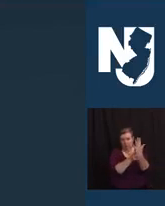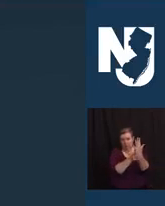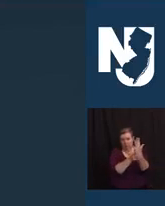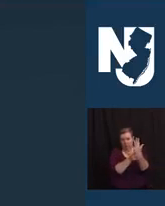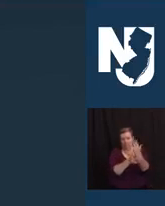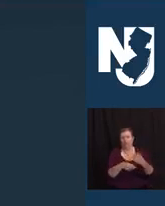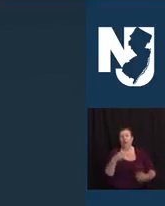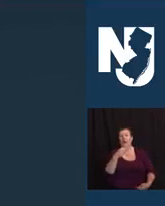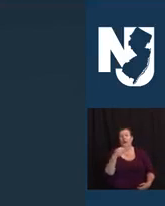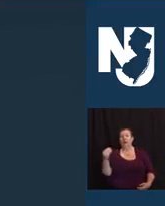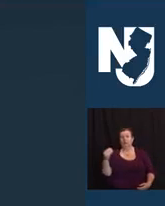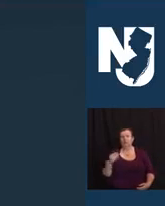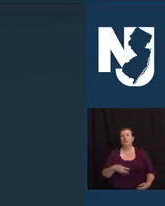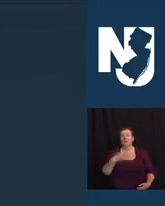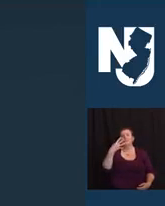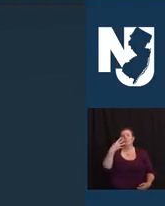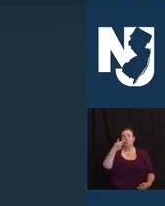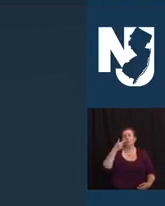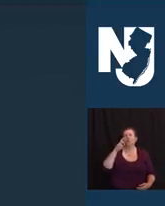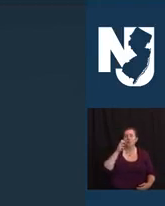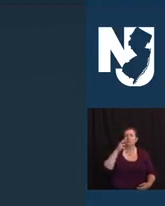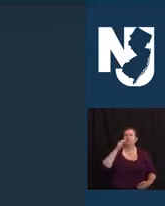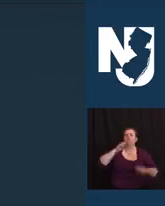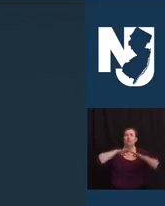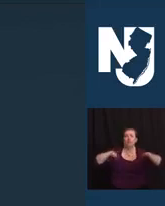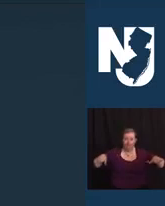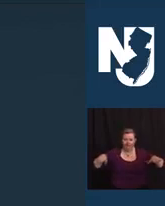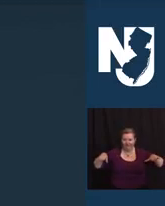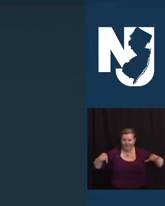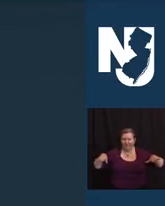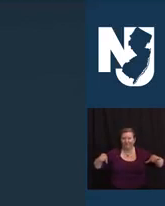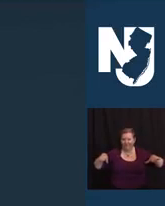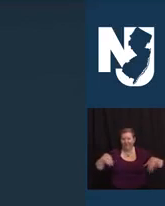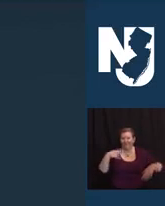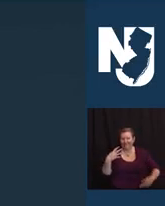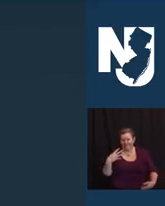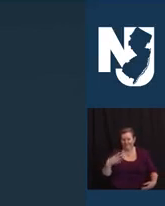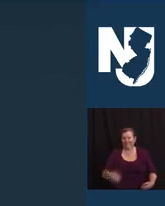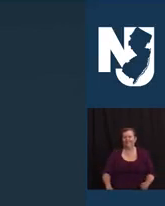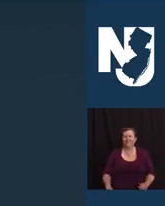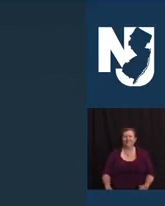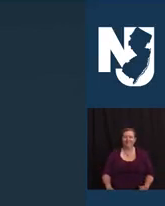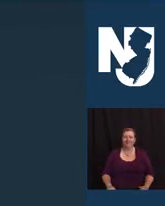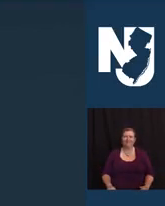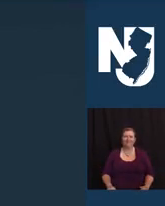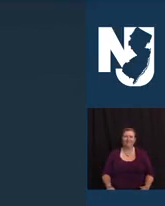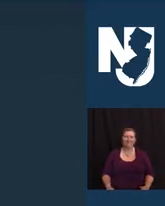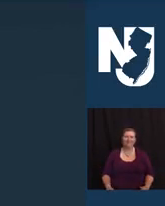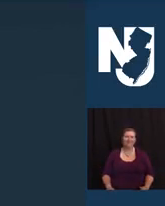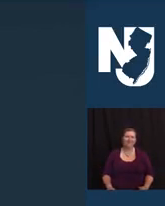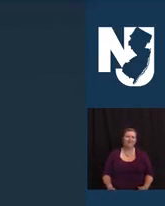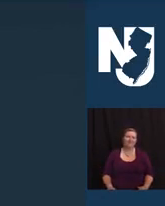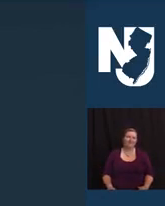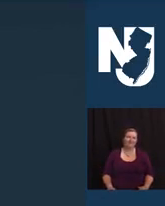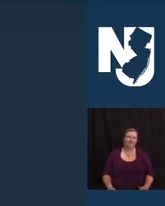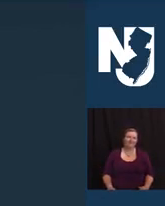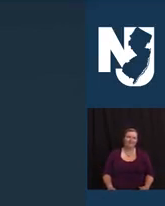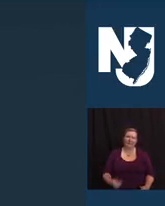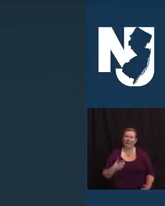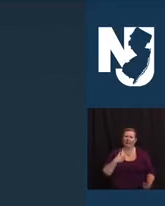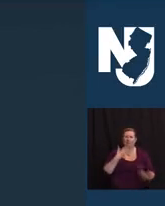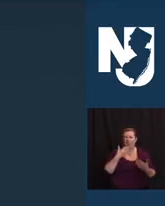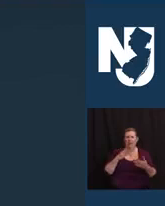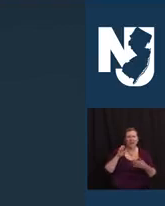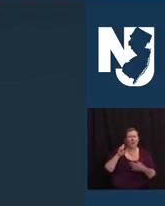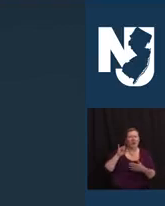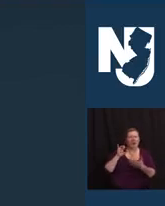Donald, as well as her 4 great-grandchildren, Thomas, Isabella, Riley, and Rich. We thank Ellie for all that she